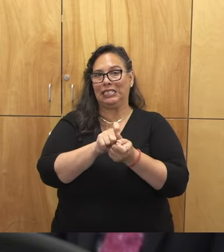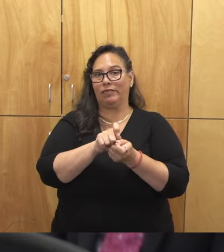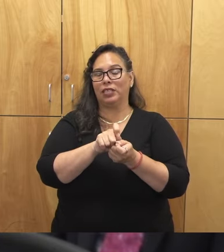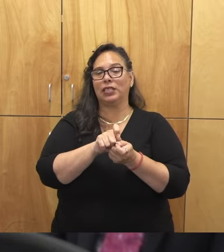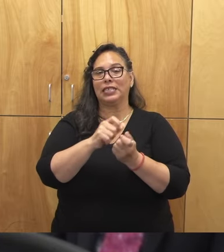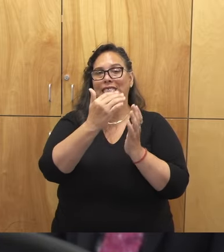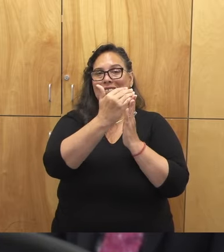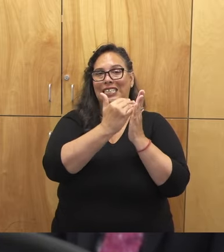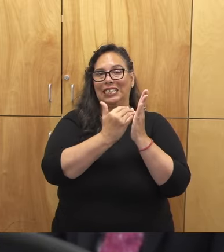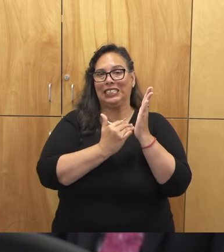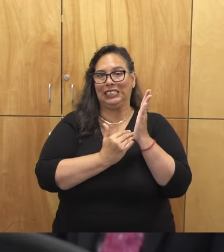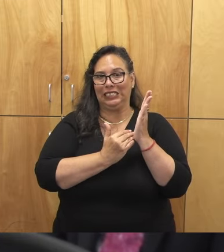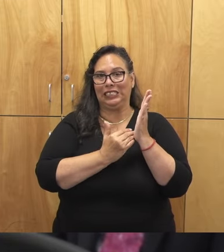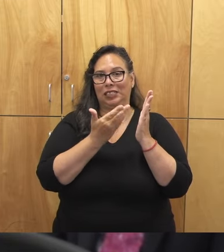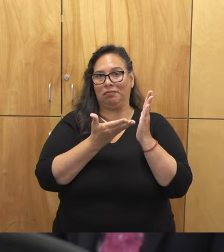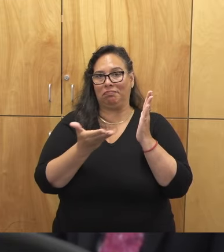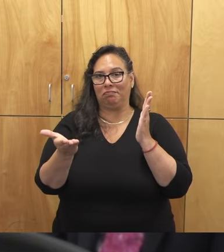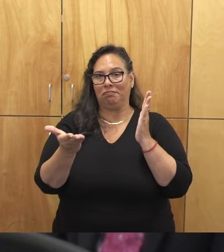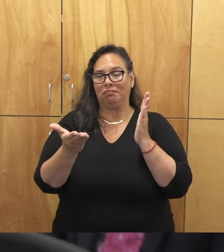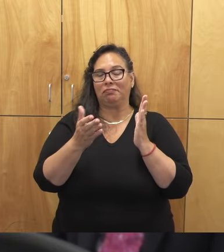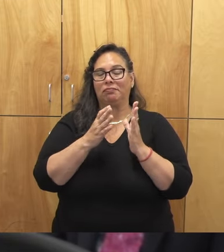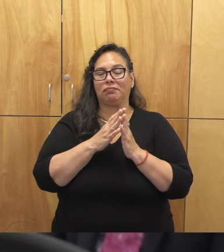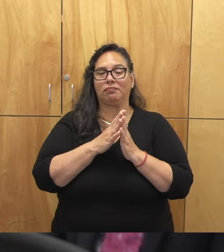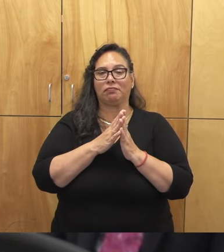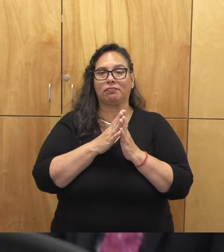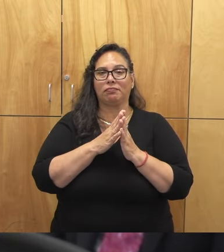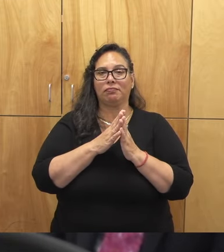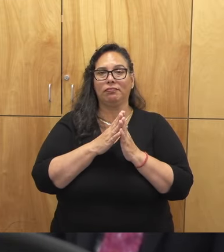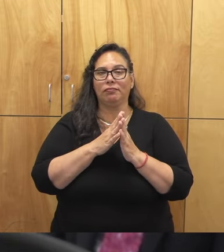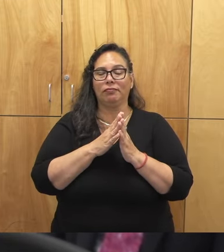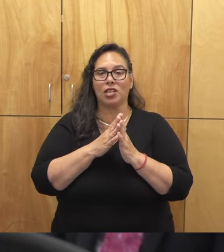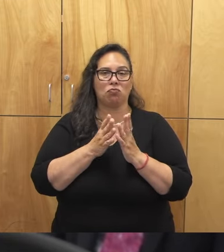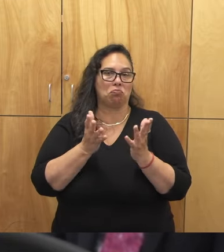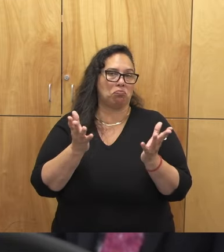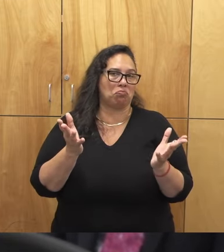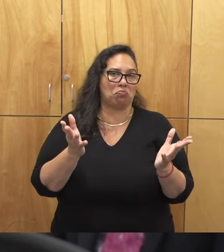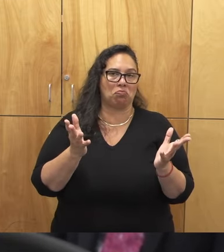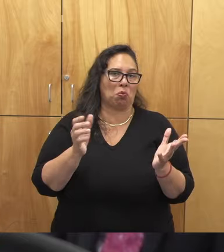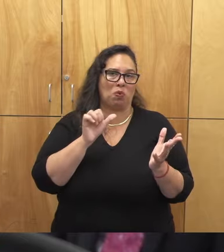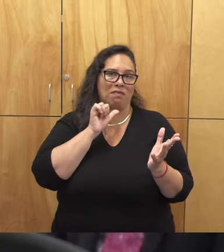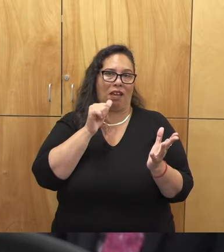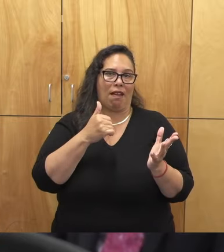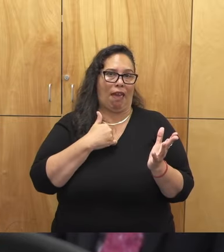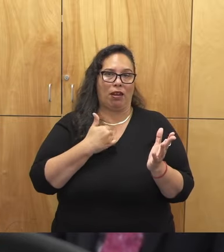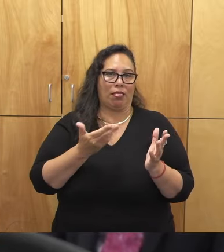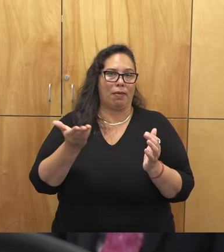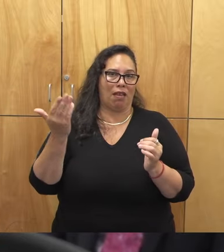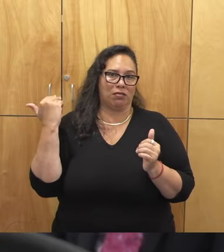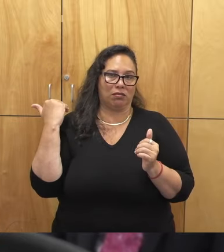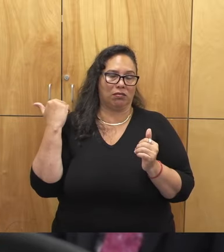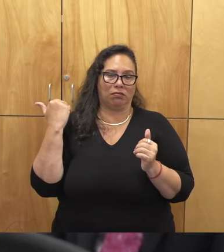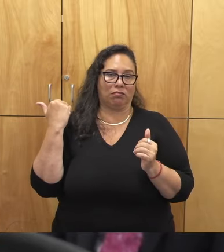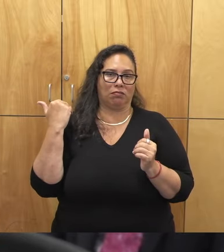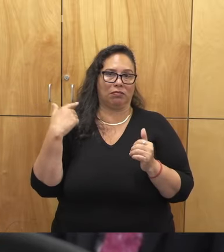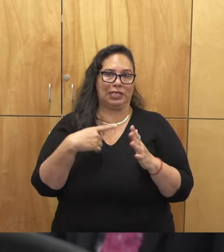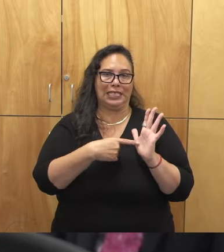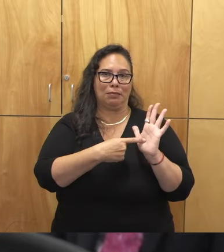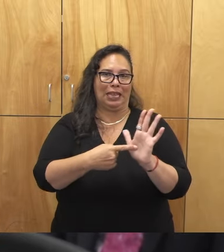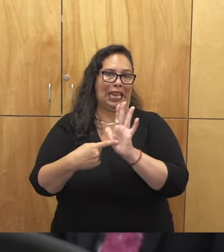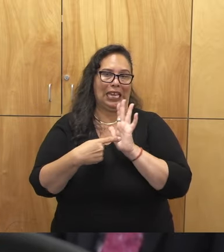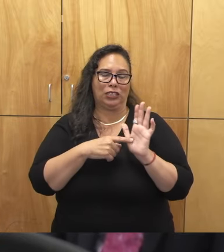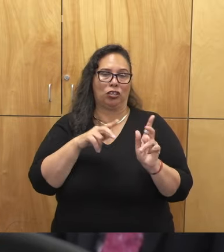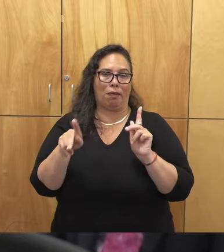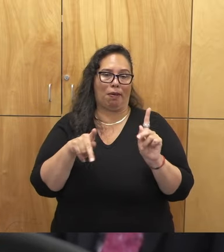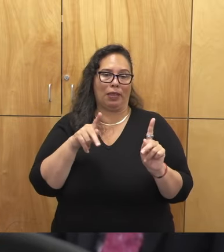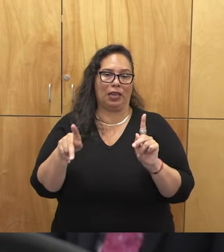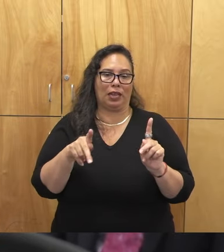list of some highlights that we have not had in the past in terms of displaying it to our public, as